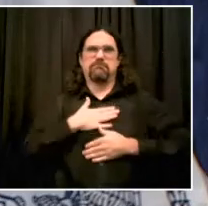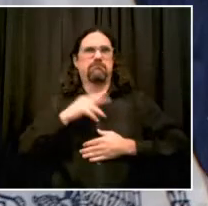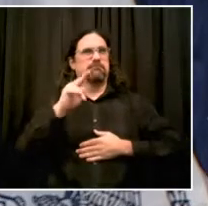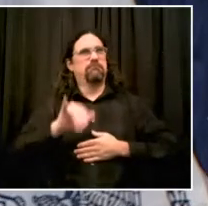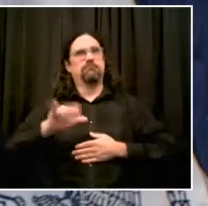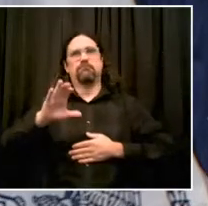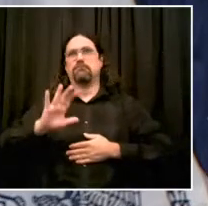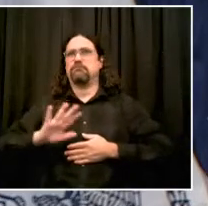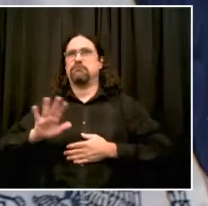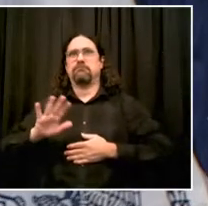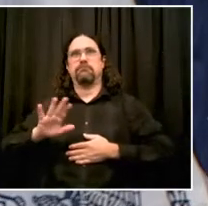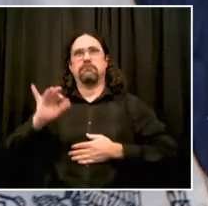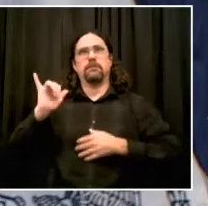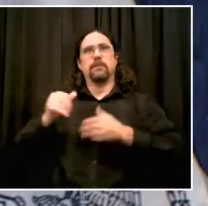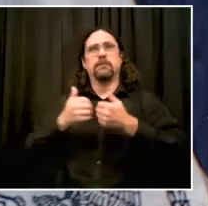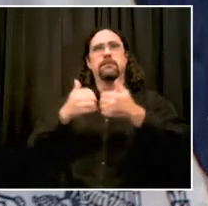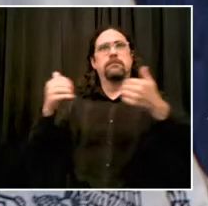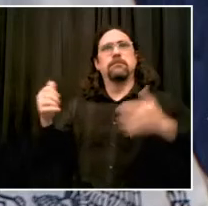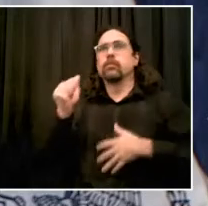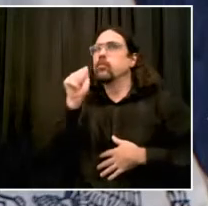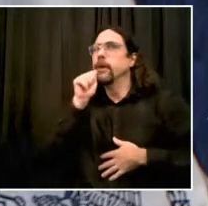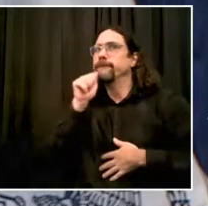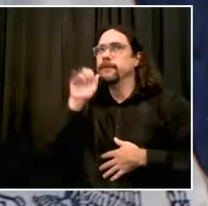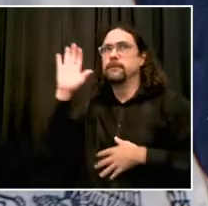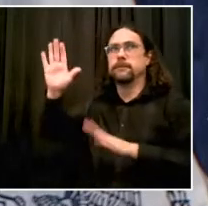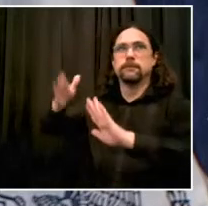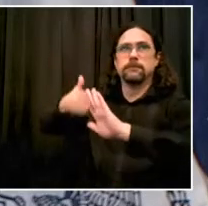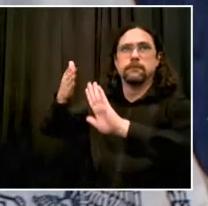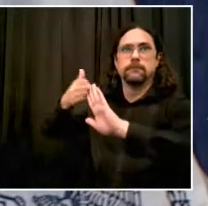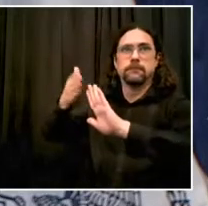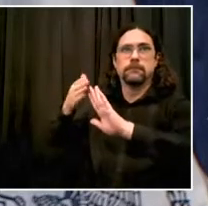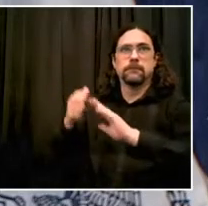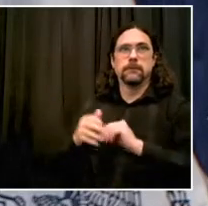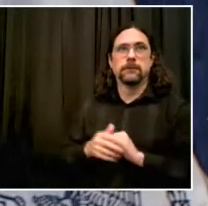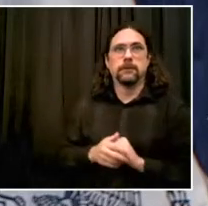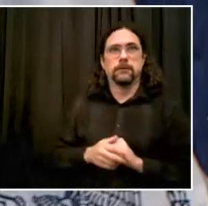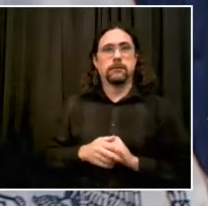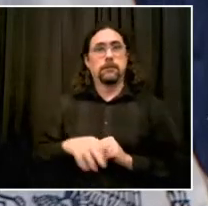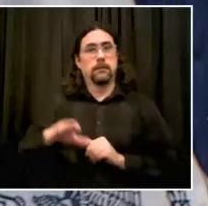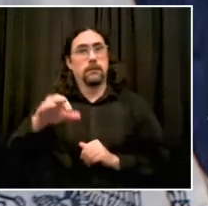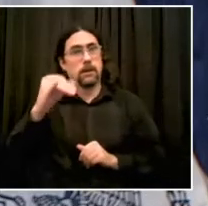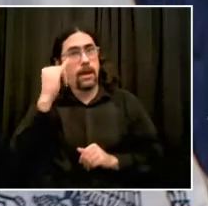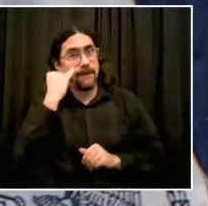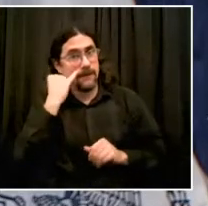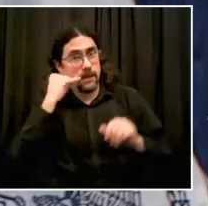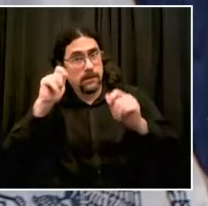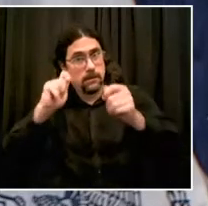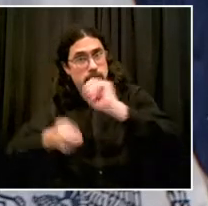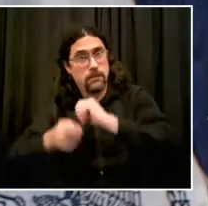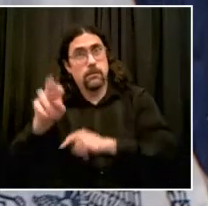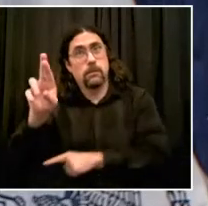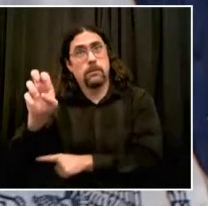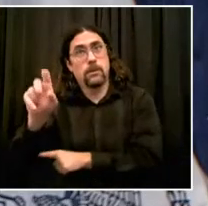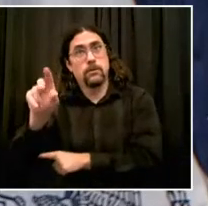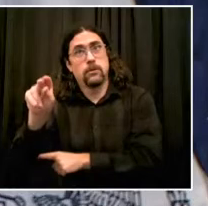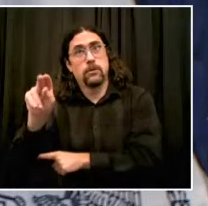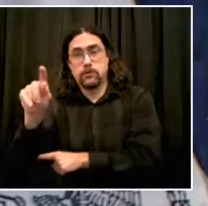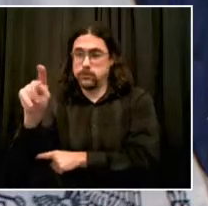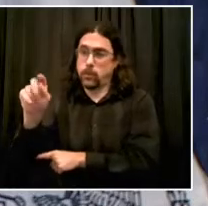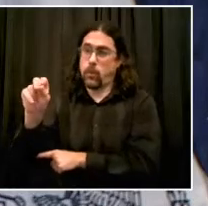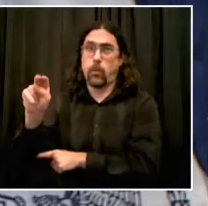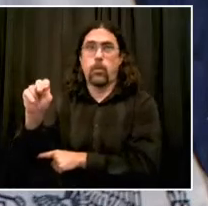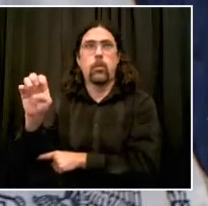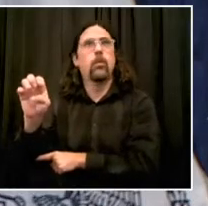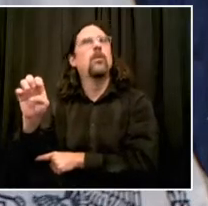this to proceed. The bigger picture, we are constantly doing the work, and our deputy mayor for Housing and